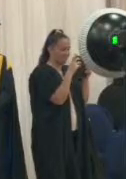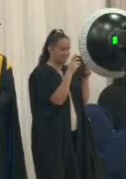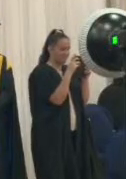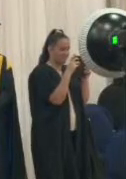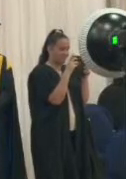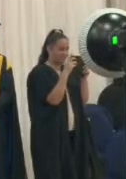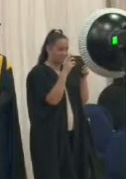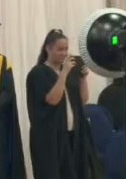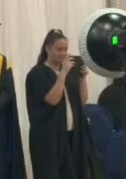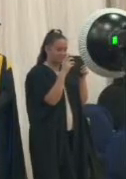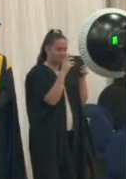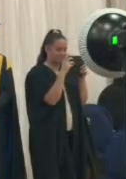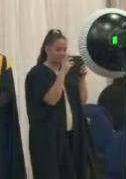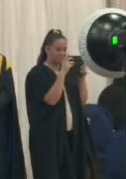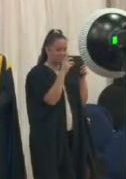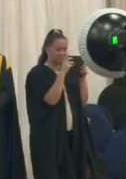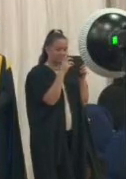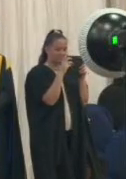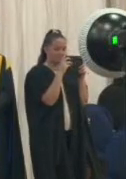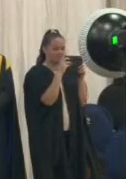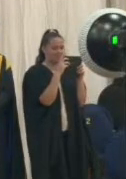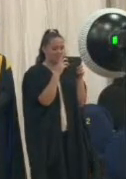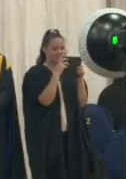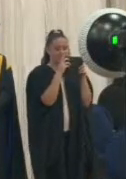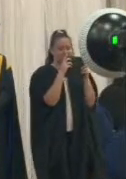Christopher Mlungu.